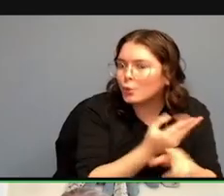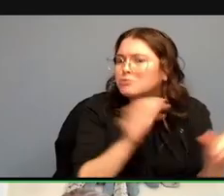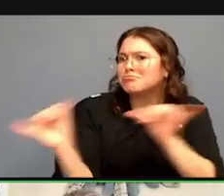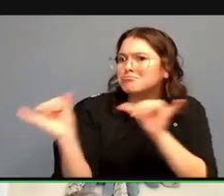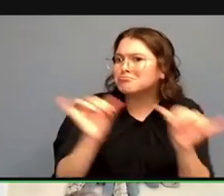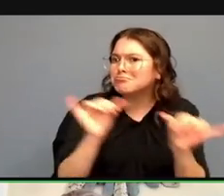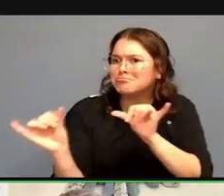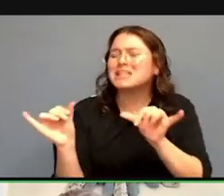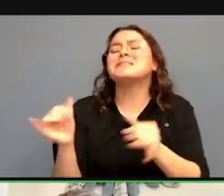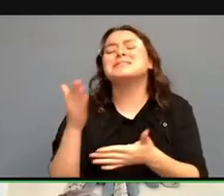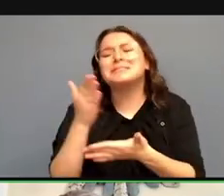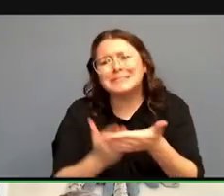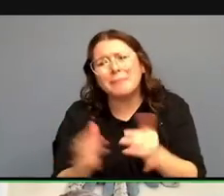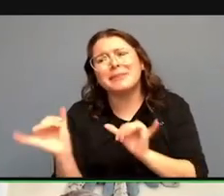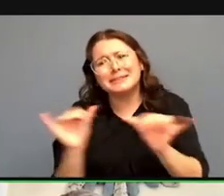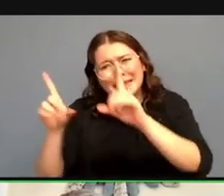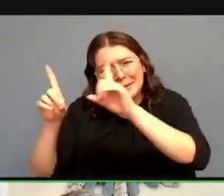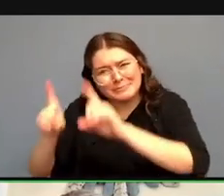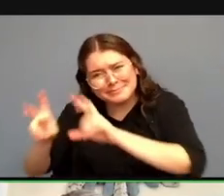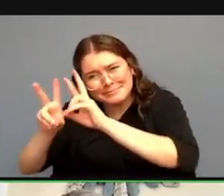the same things that